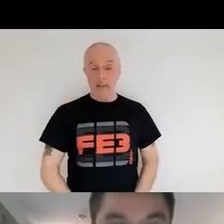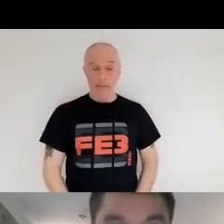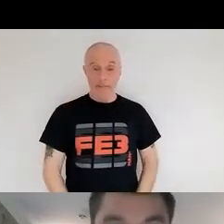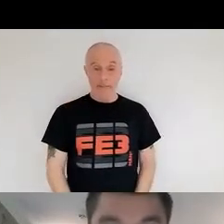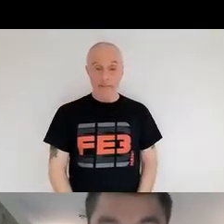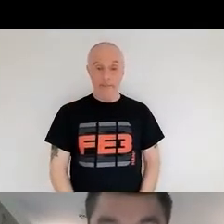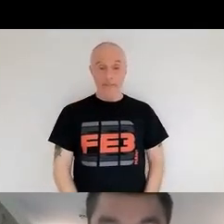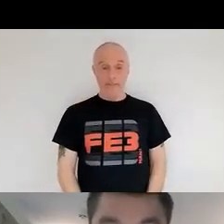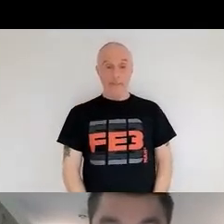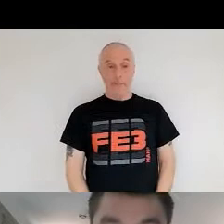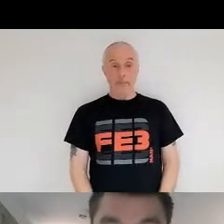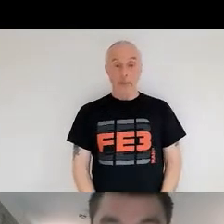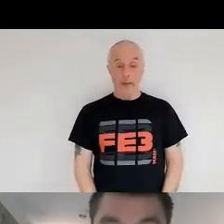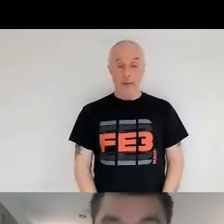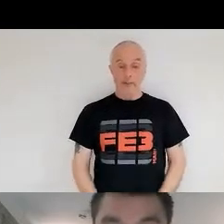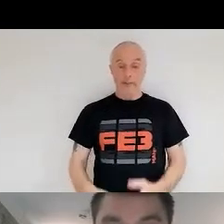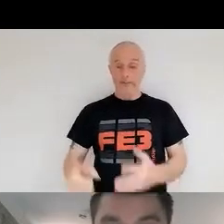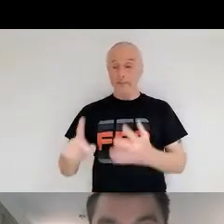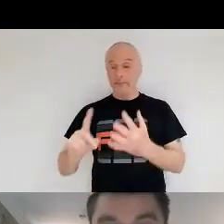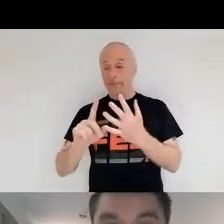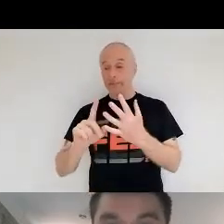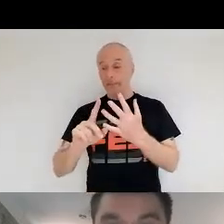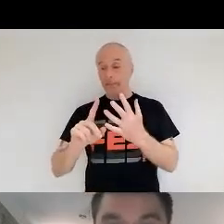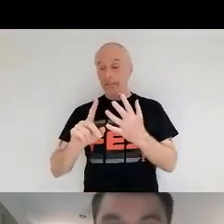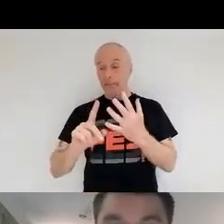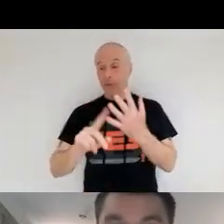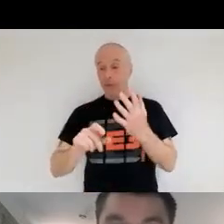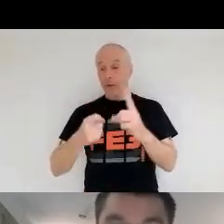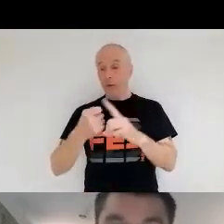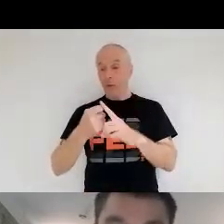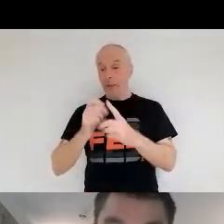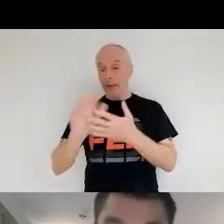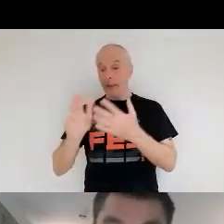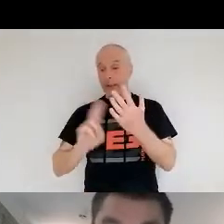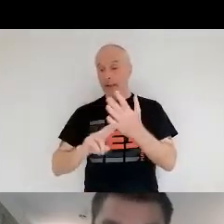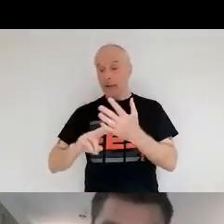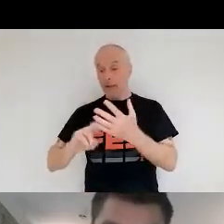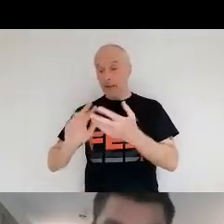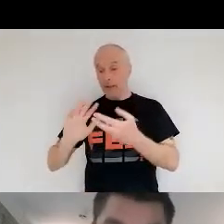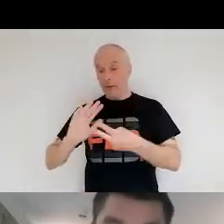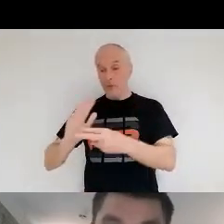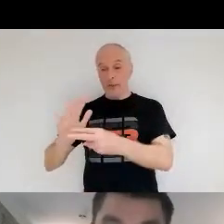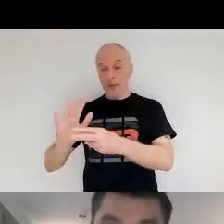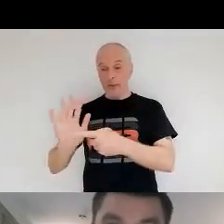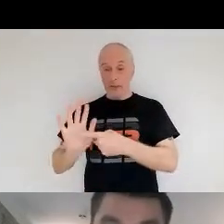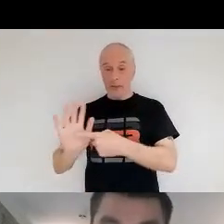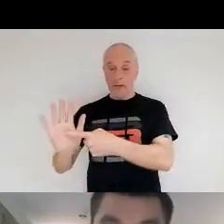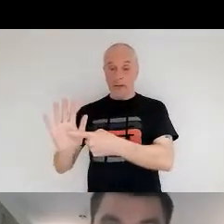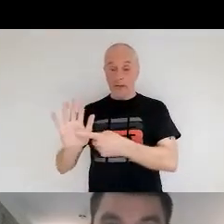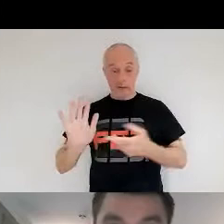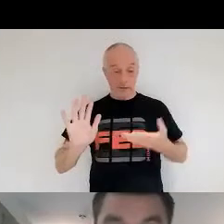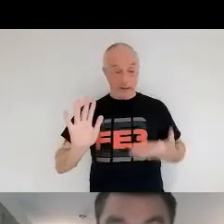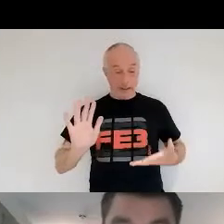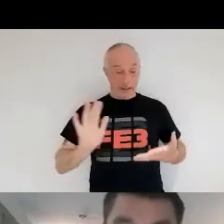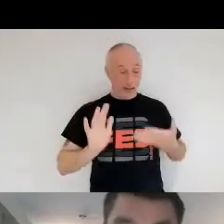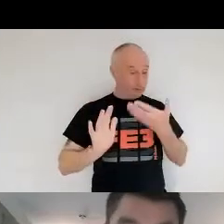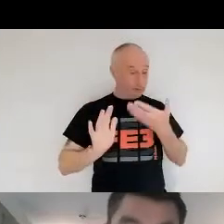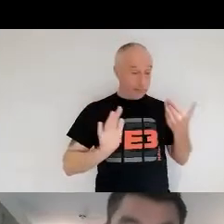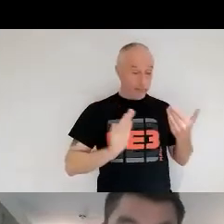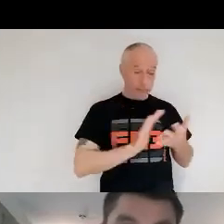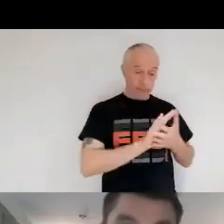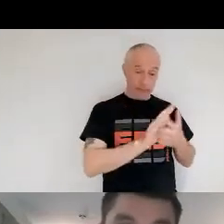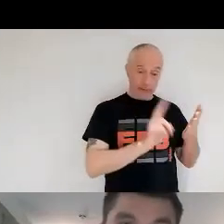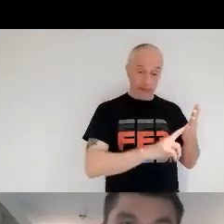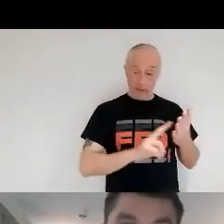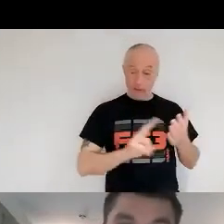Now, the UK hydrogen strategy then puts a bit more colour as to how we go from the state that we are now of no hydrogen to a state where we